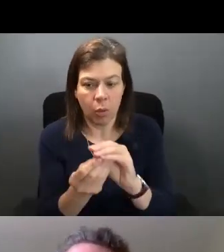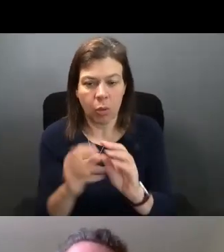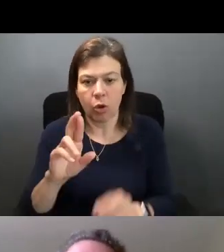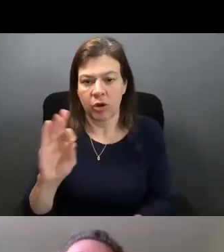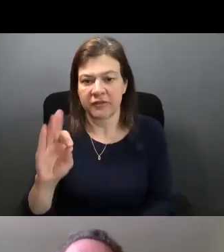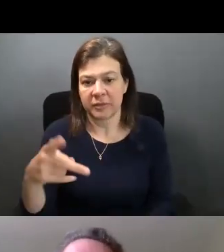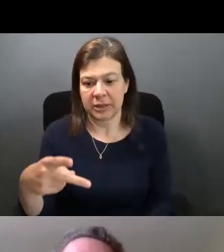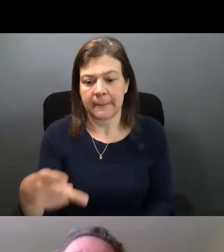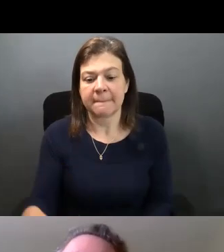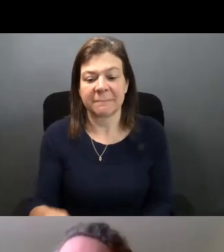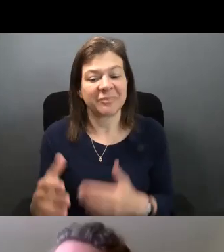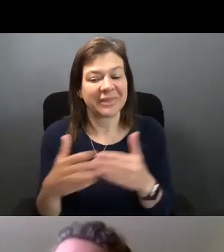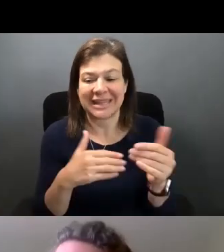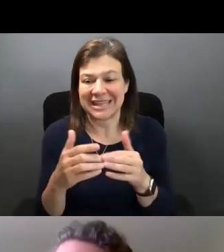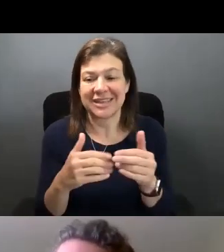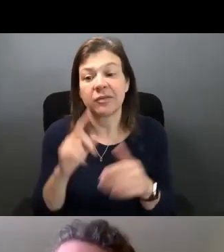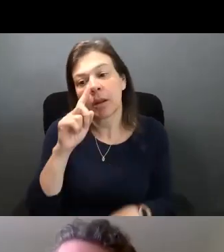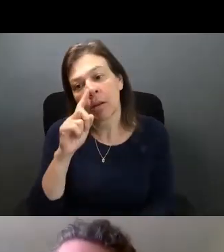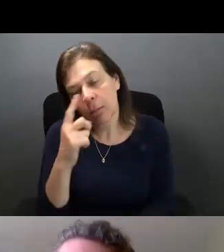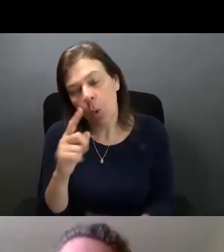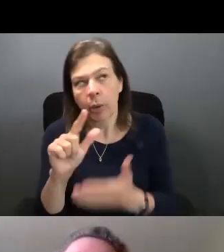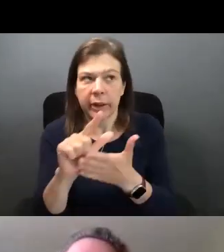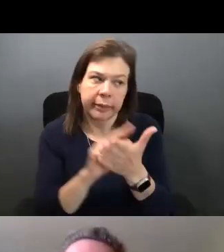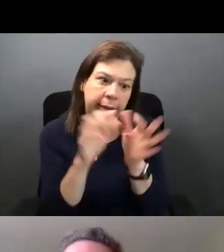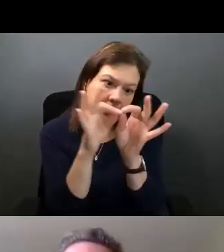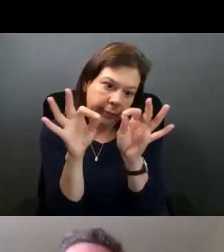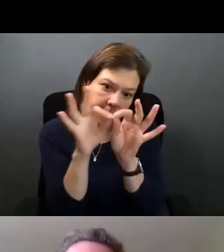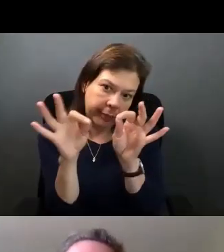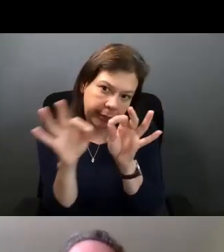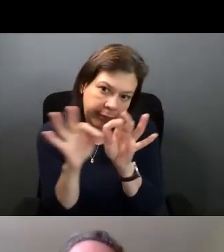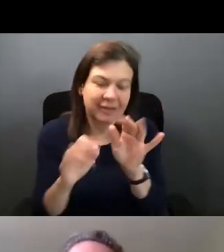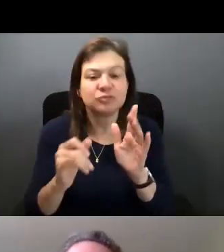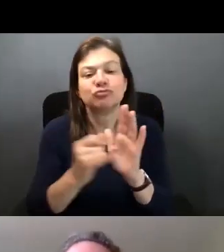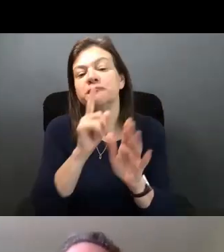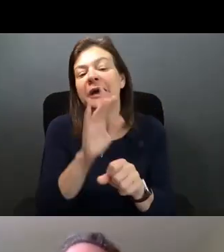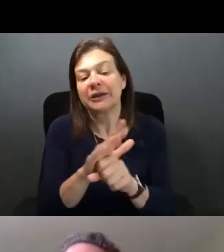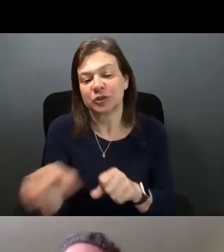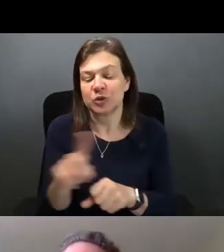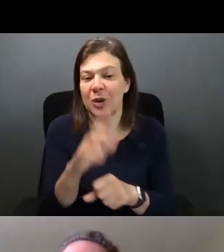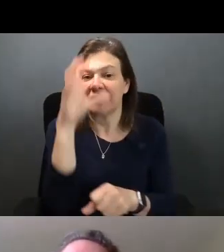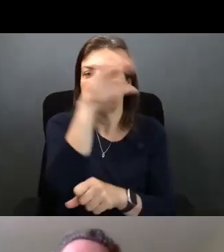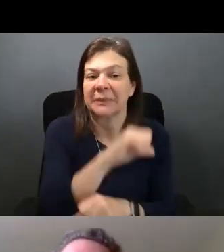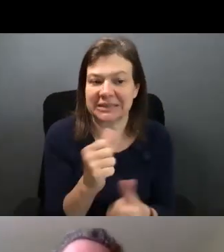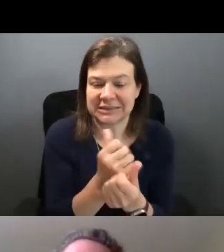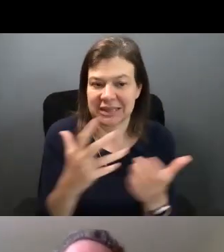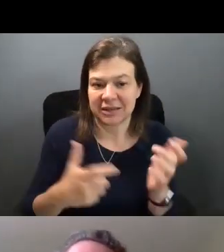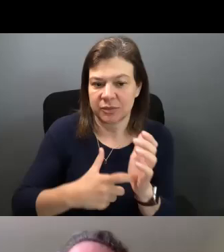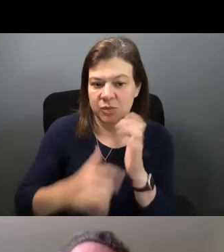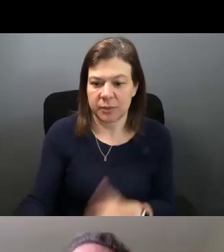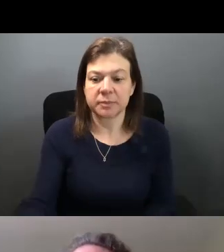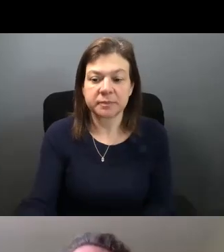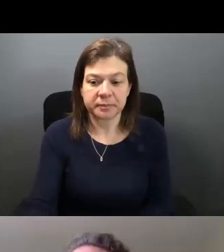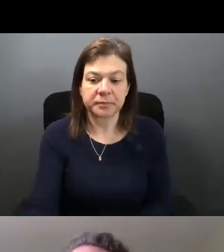RFP, even the boring legal parts, just to make sure that you haven't missed any requirement.